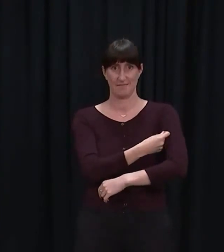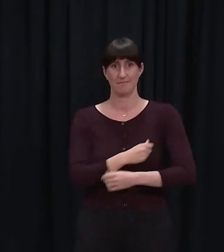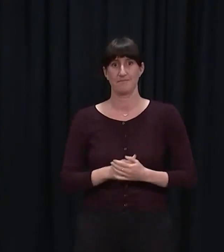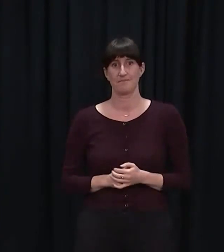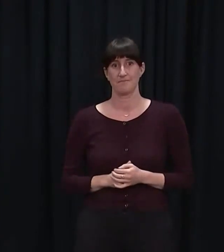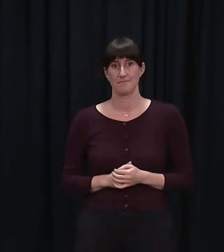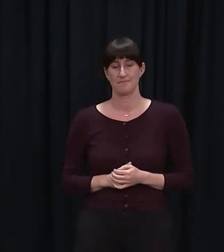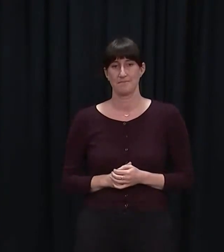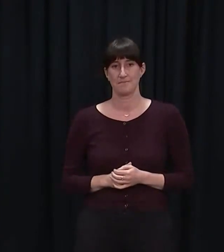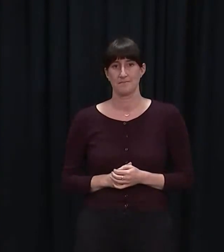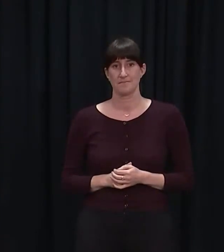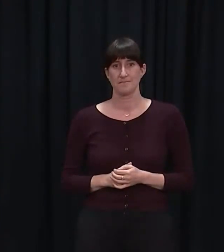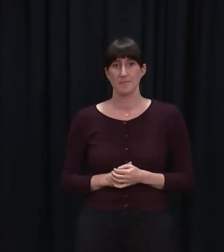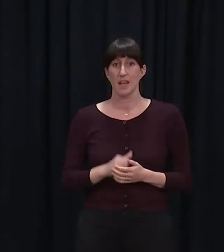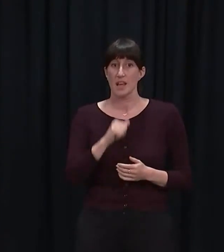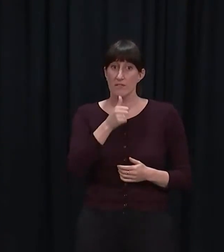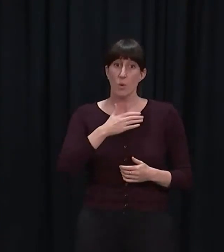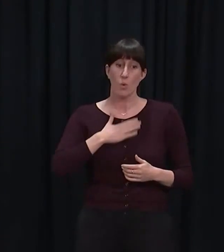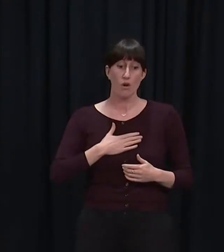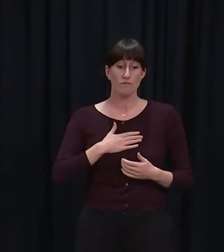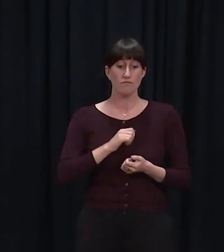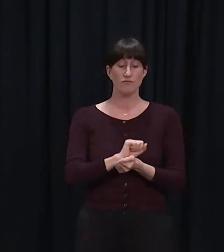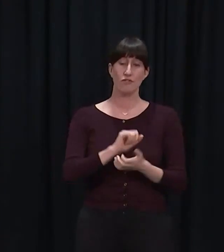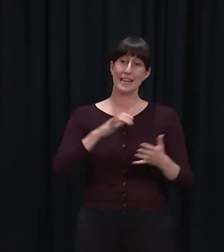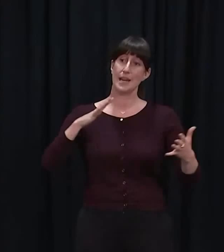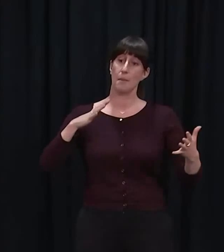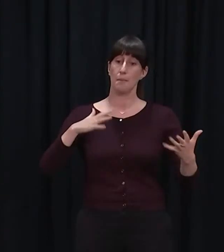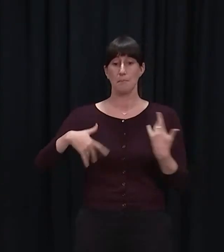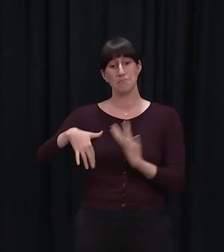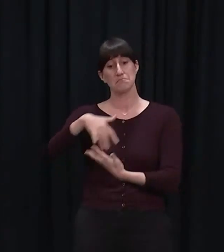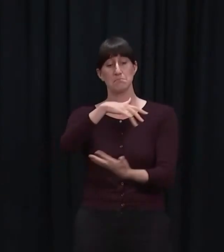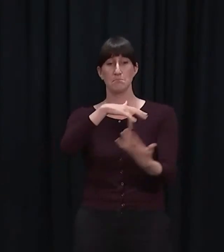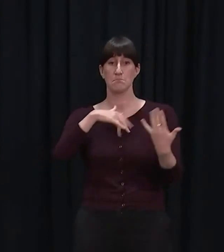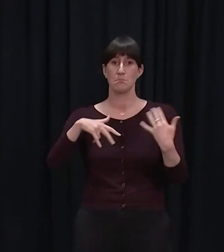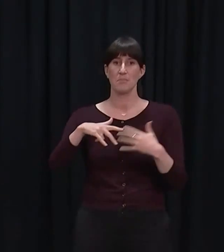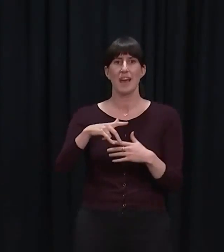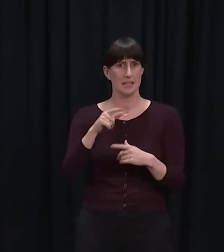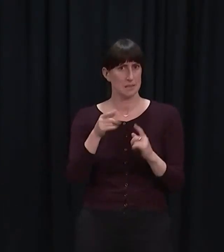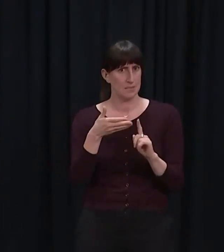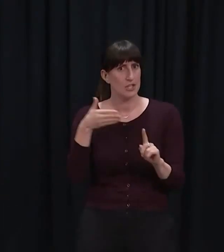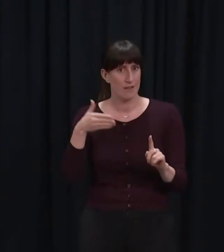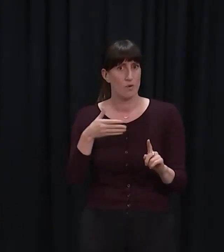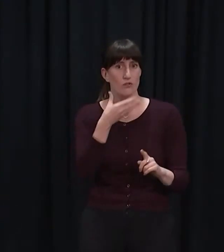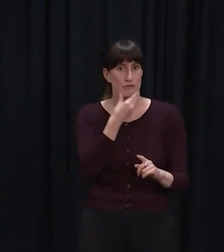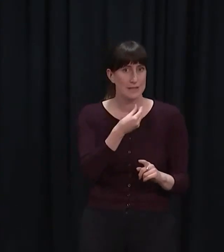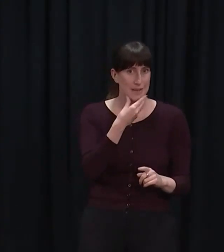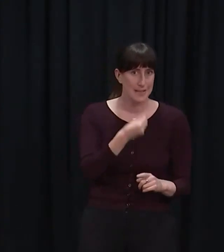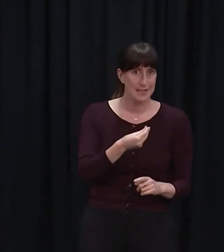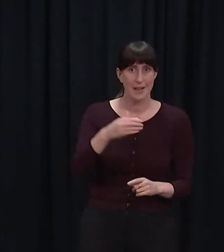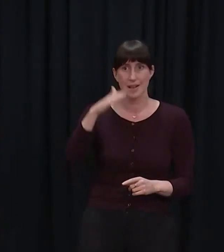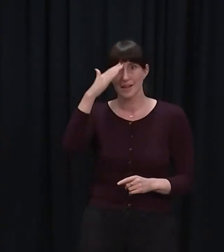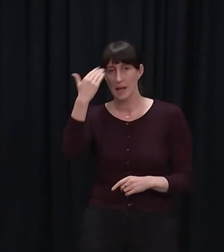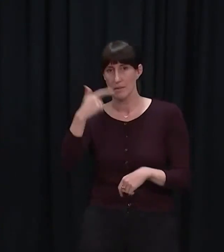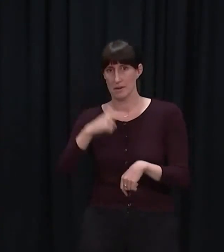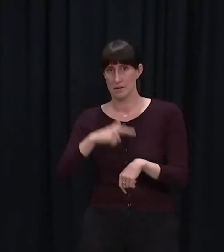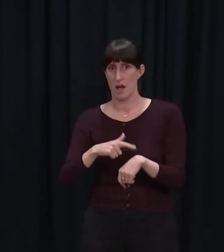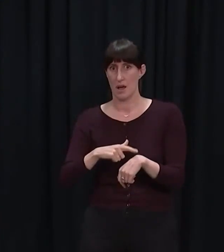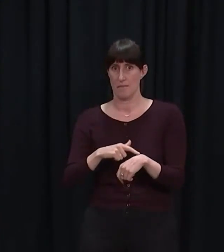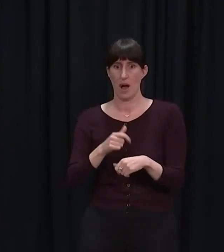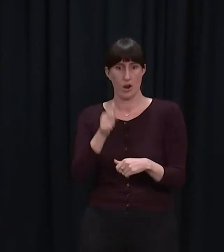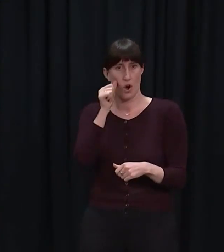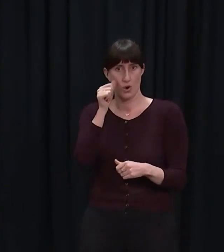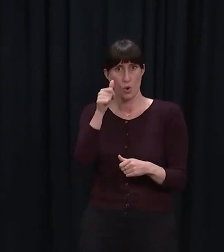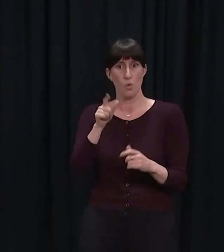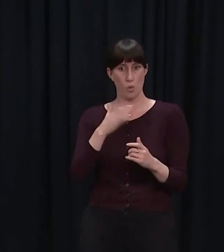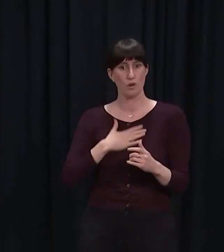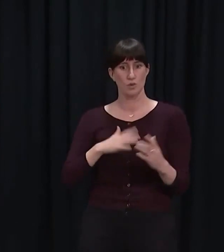can do to enjoy greater freedoms, and it's sure we have greater freedoms over Christmas and summer when I know people want to be able to get together,